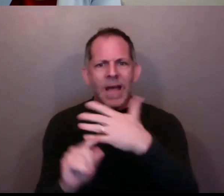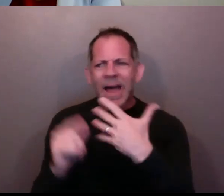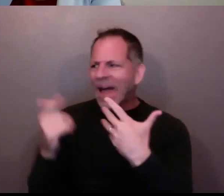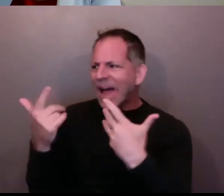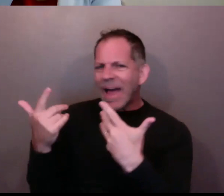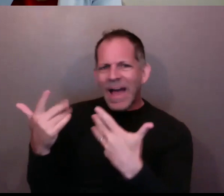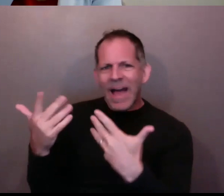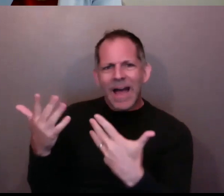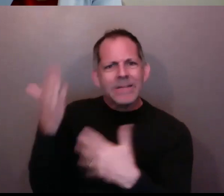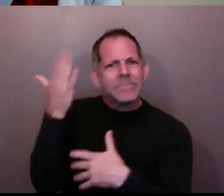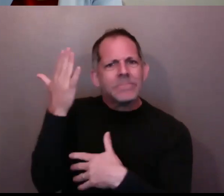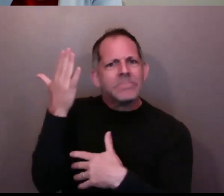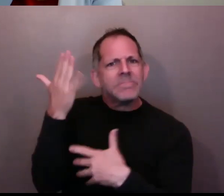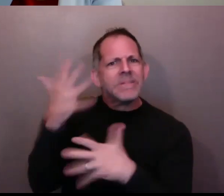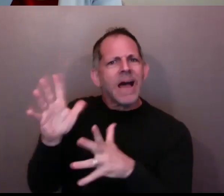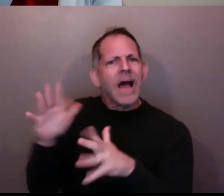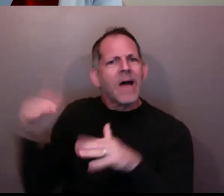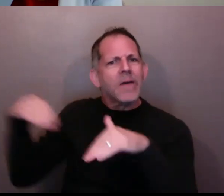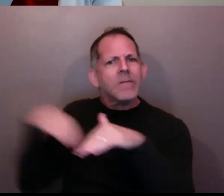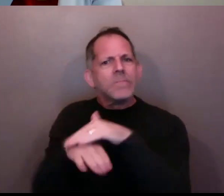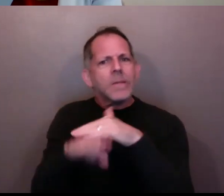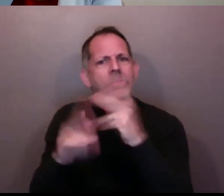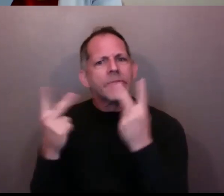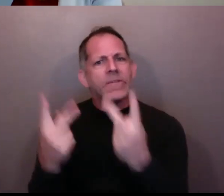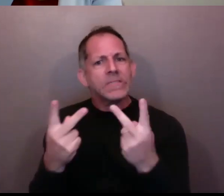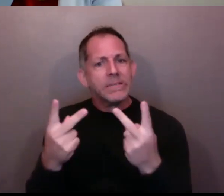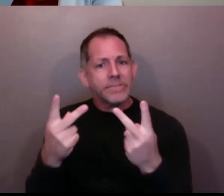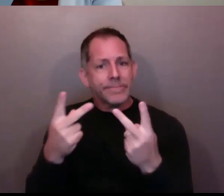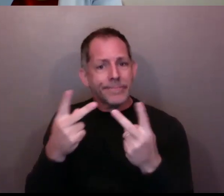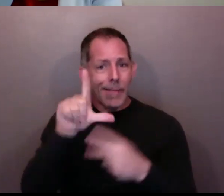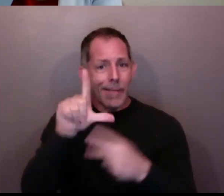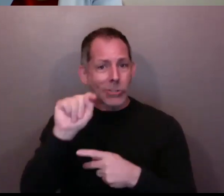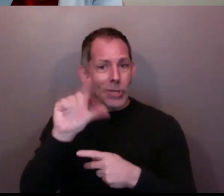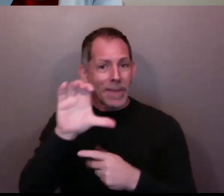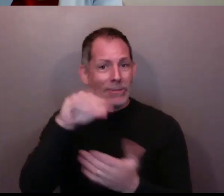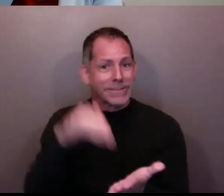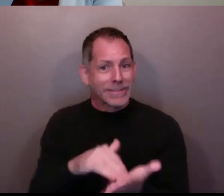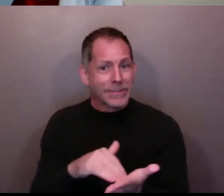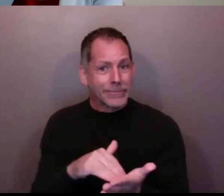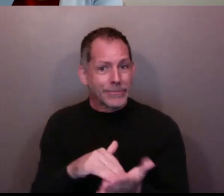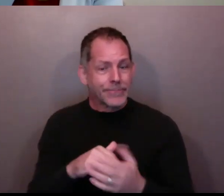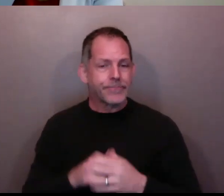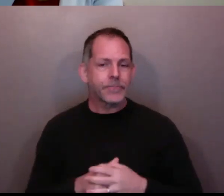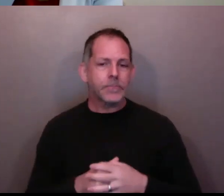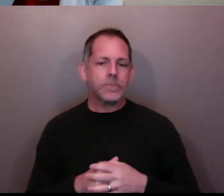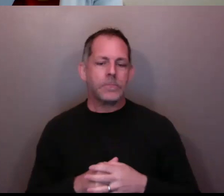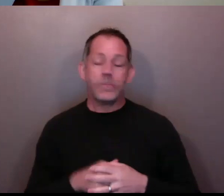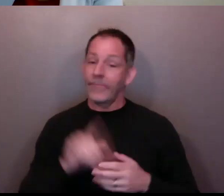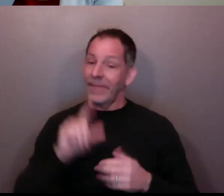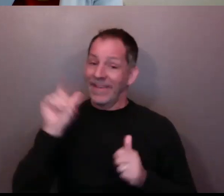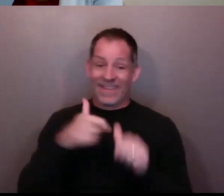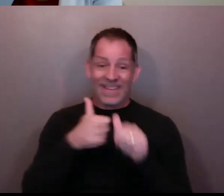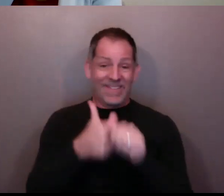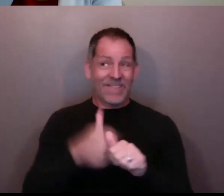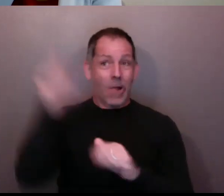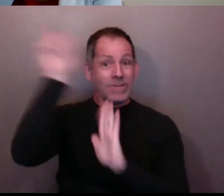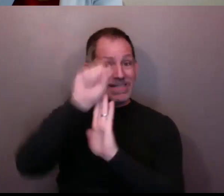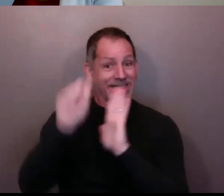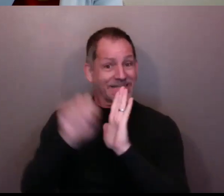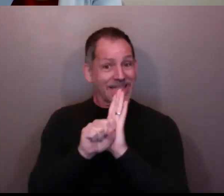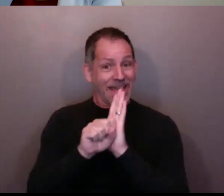Yeah, so, you know, the state guidelines for visitation are also